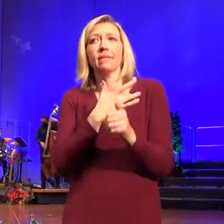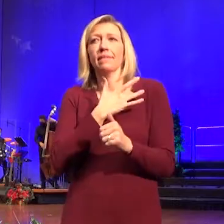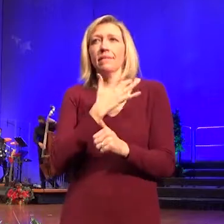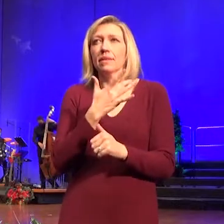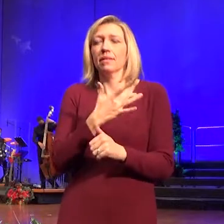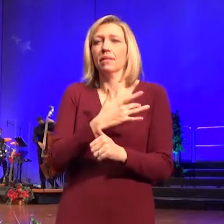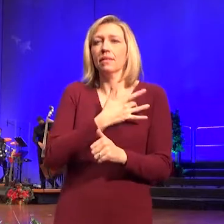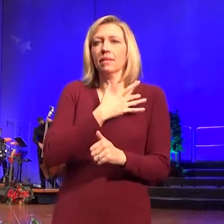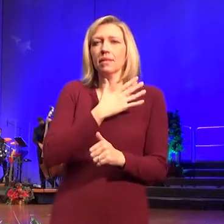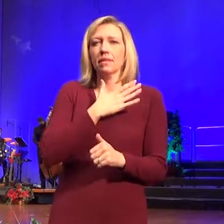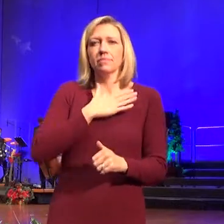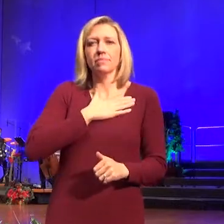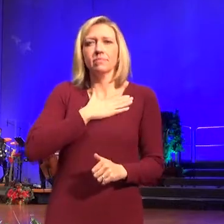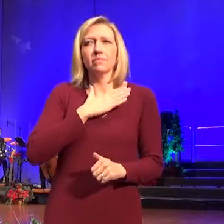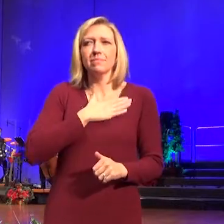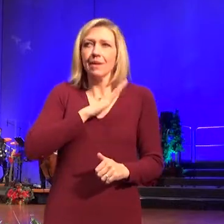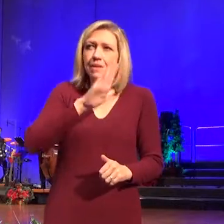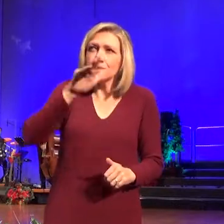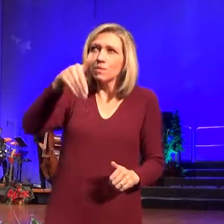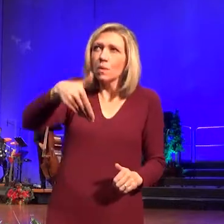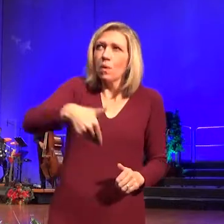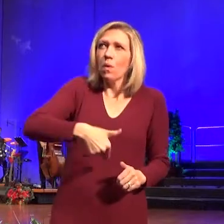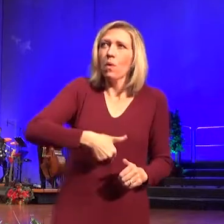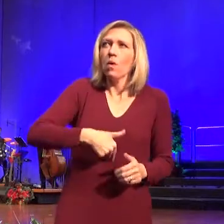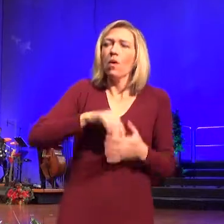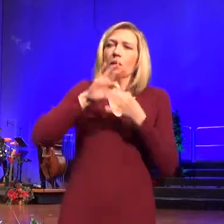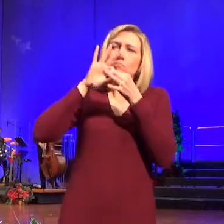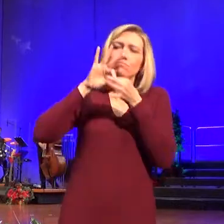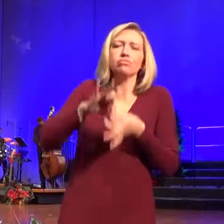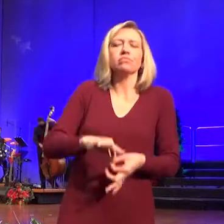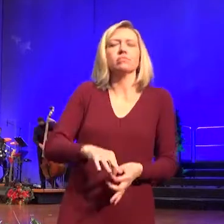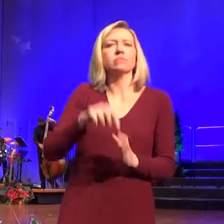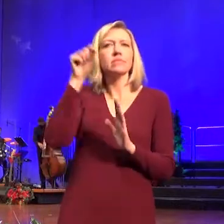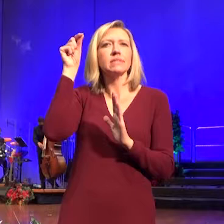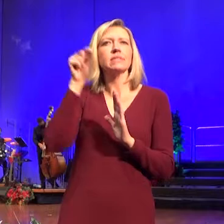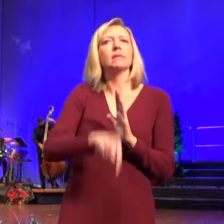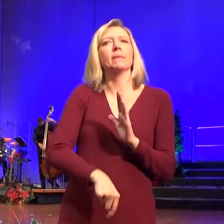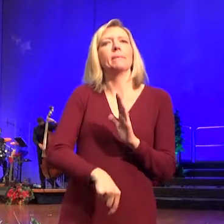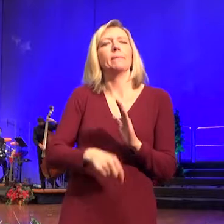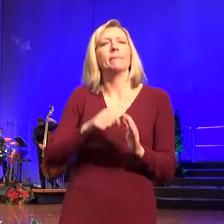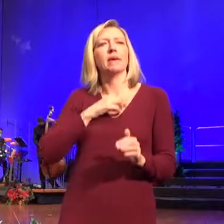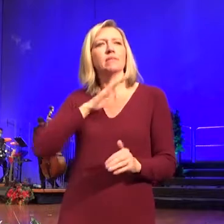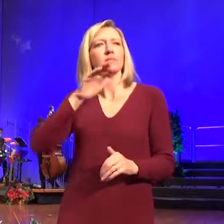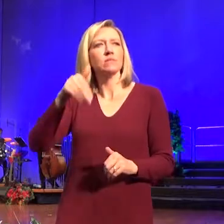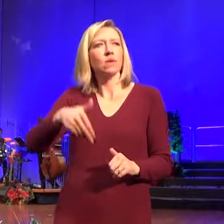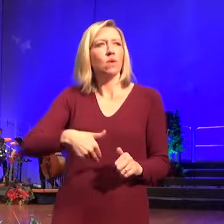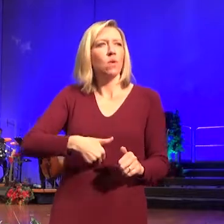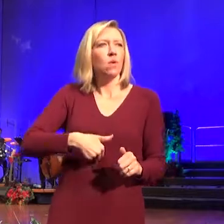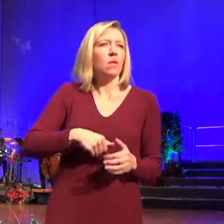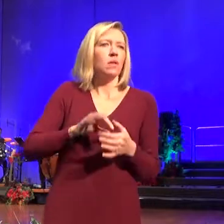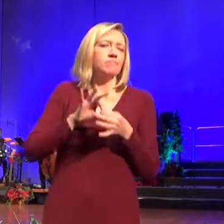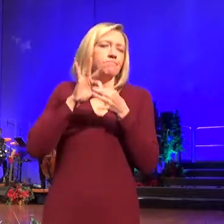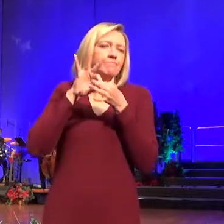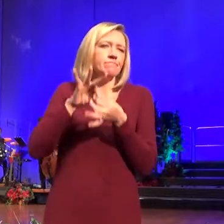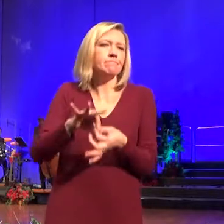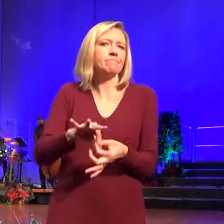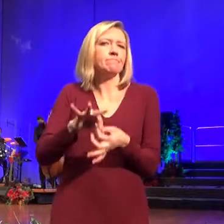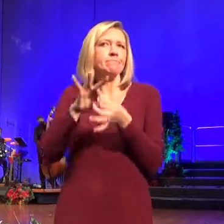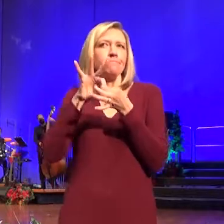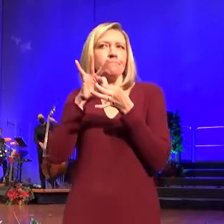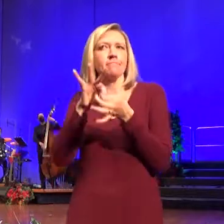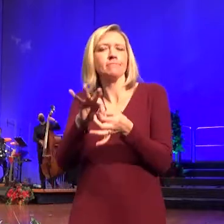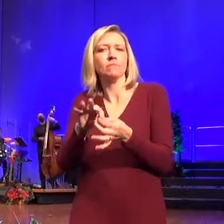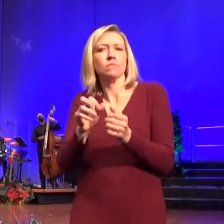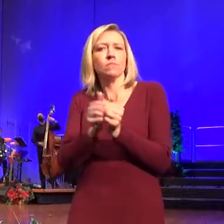pray, I feel my soul go deeper, my soul go